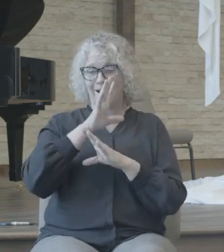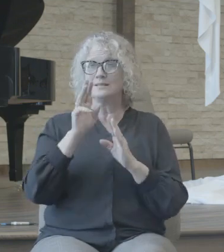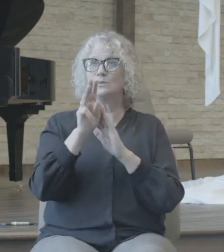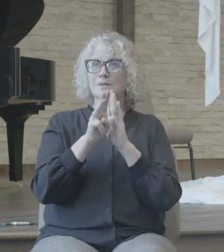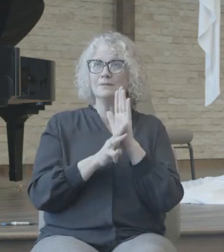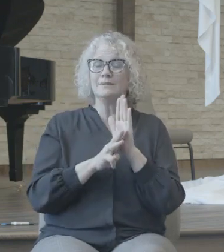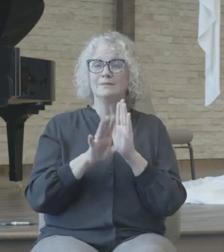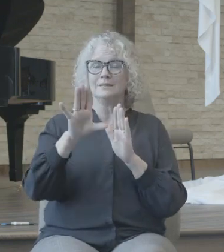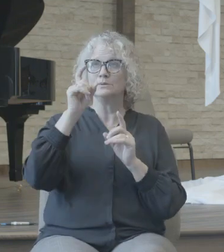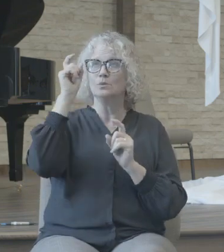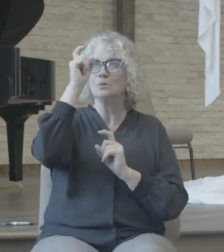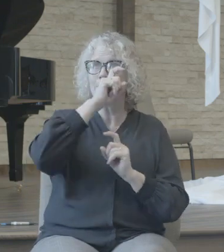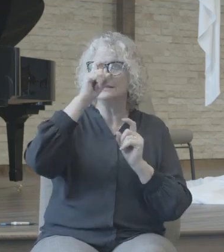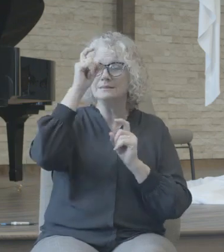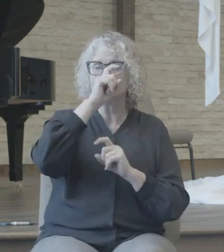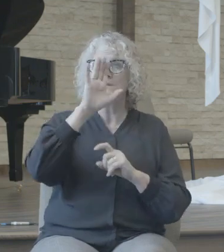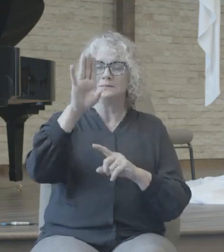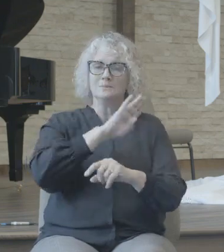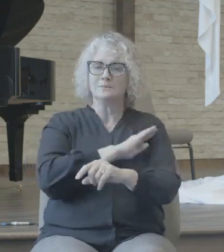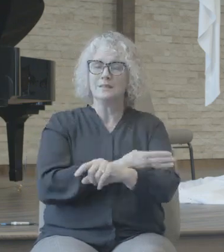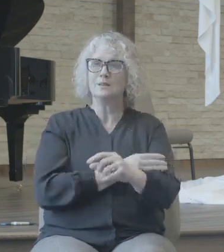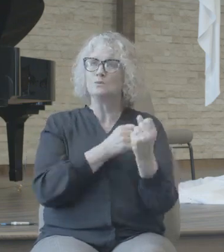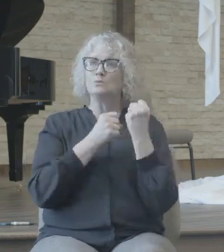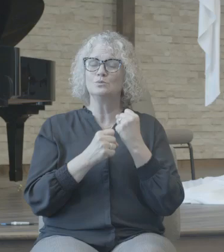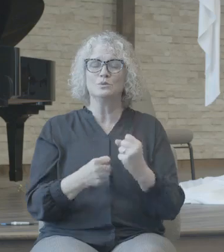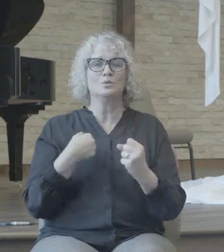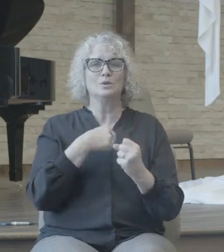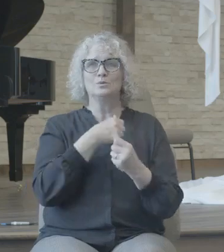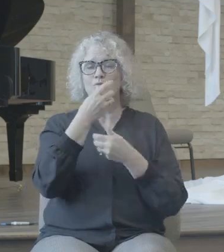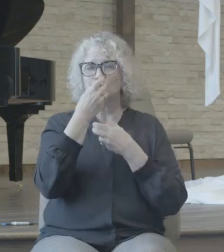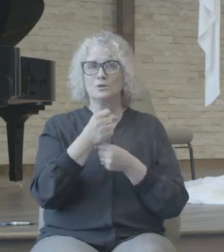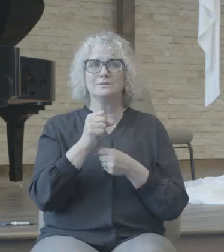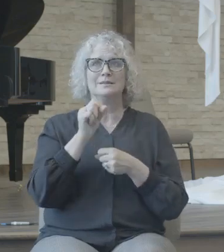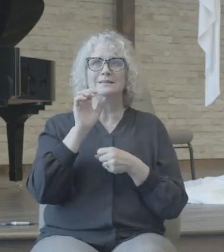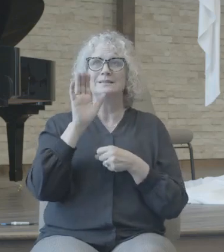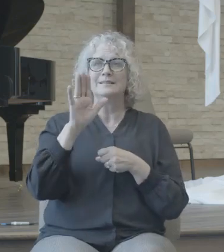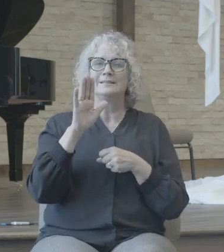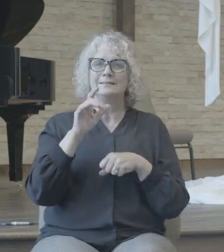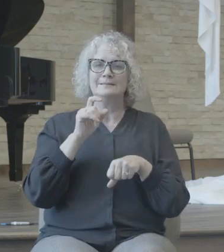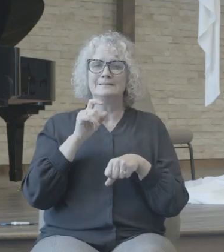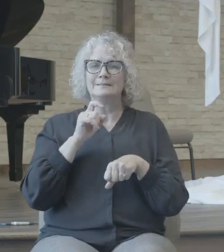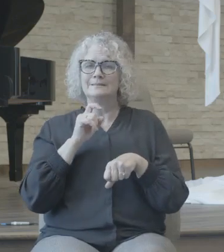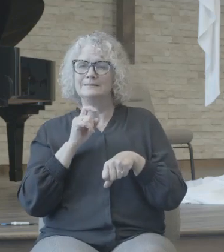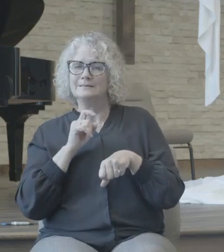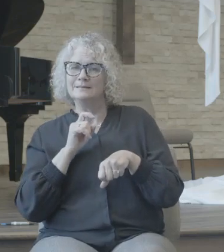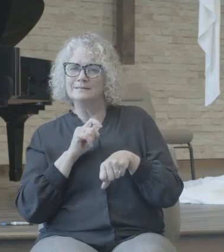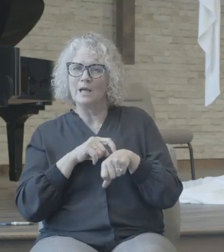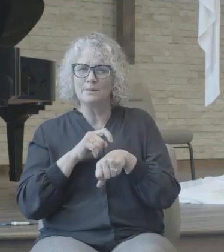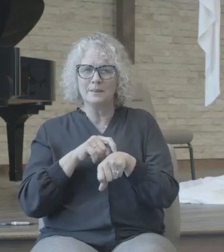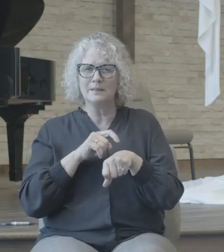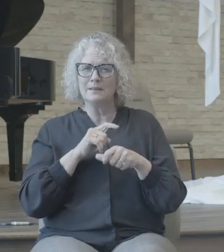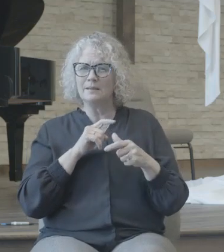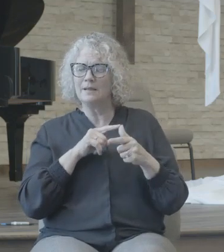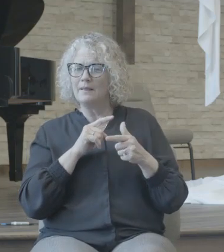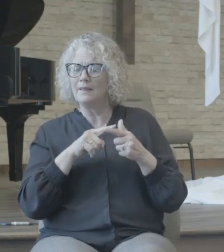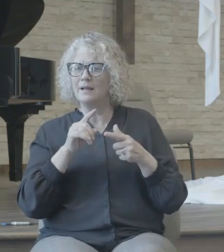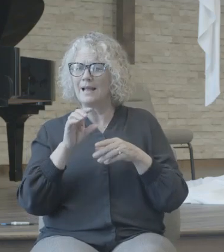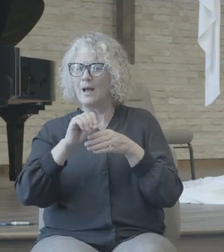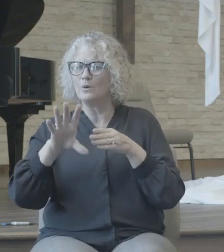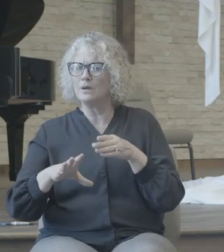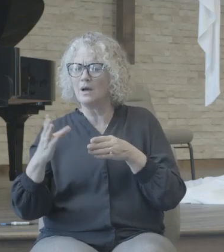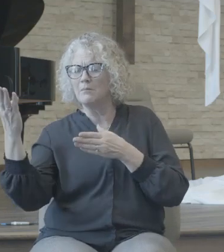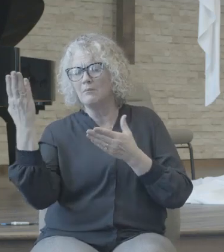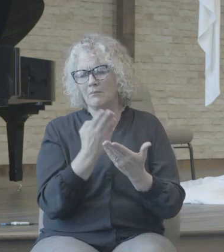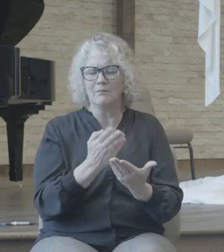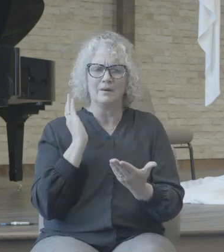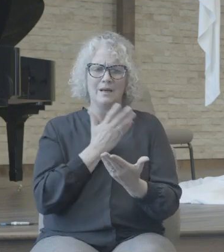wisdom of God. We don't trust His power and strength. We don't trust His timing, and we question the outcomes that He brings into our lives, and we are